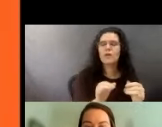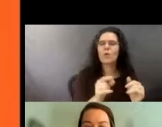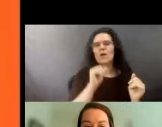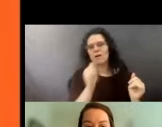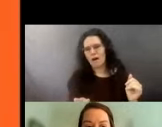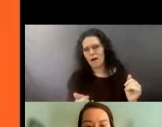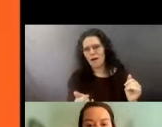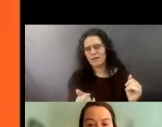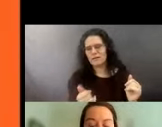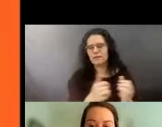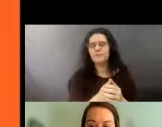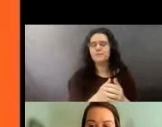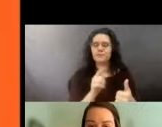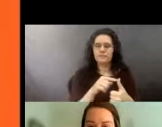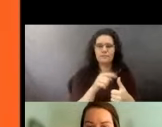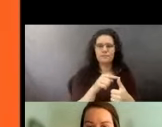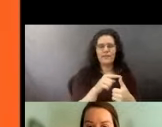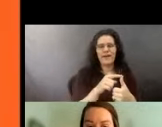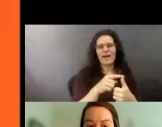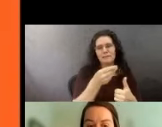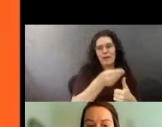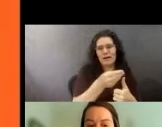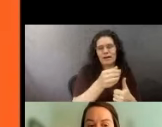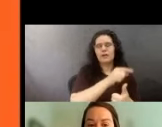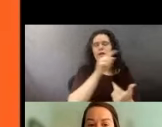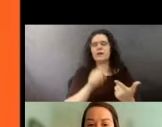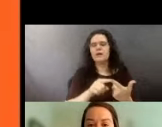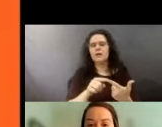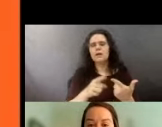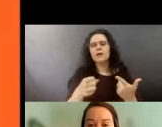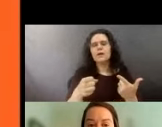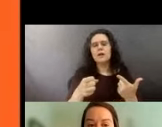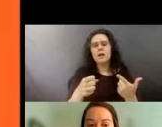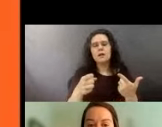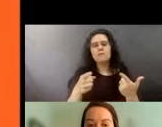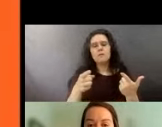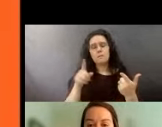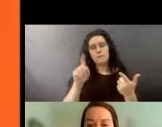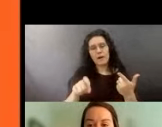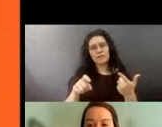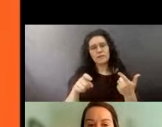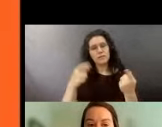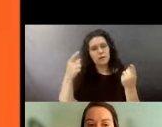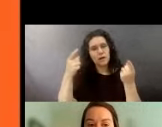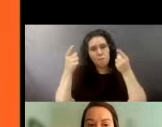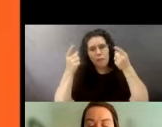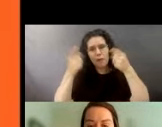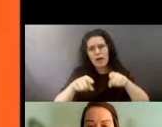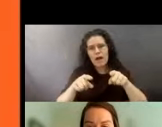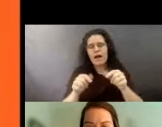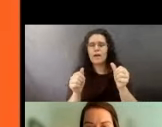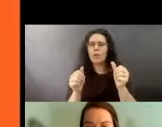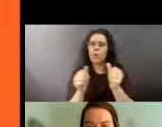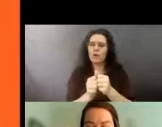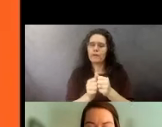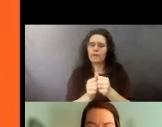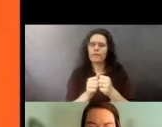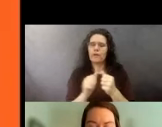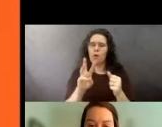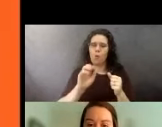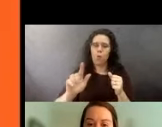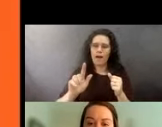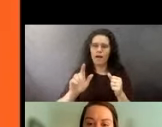utilization. The second area is to be able to show compliance with well child care. So in pediatrics, specifically looking at compliance